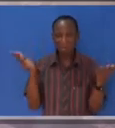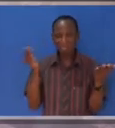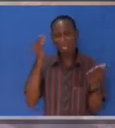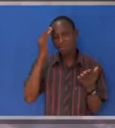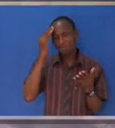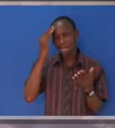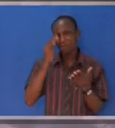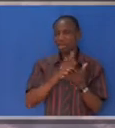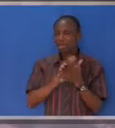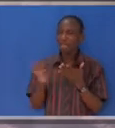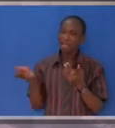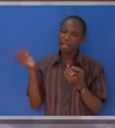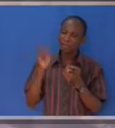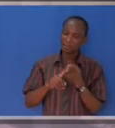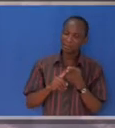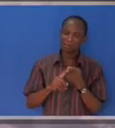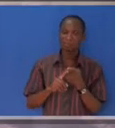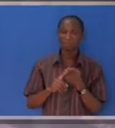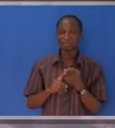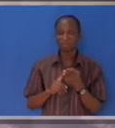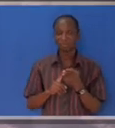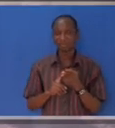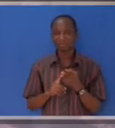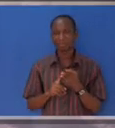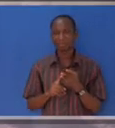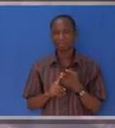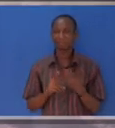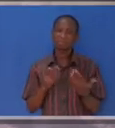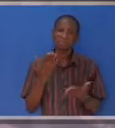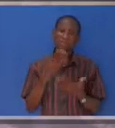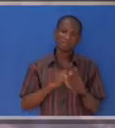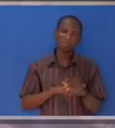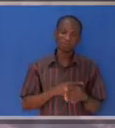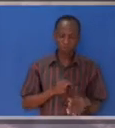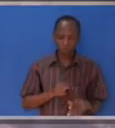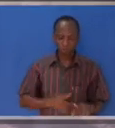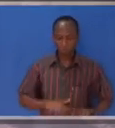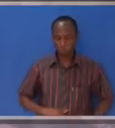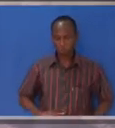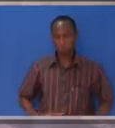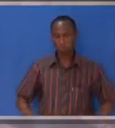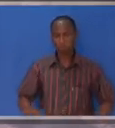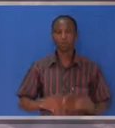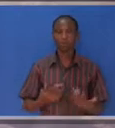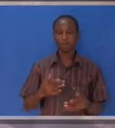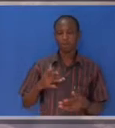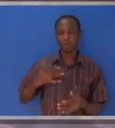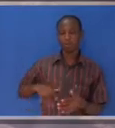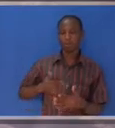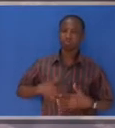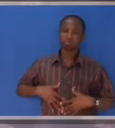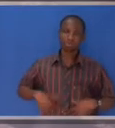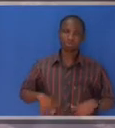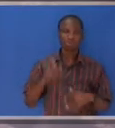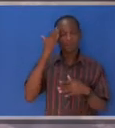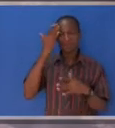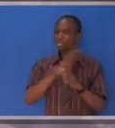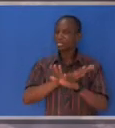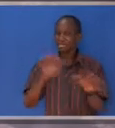saa no ote a sebe sebe otumi egu nsio fo no ho otumi jara nan onim